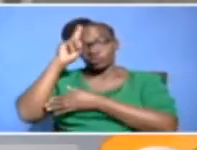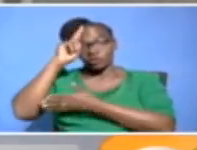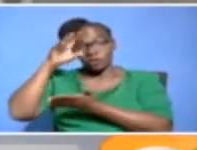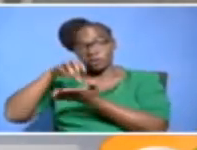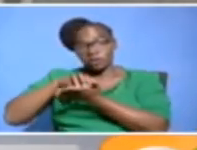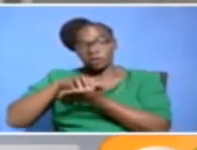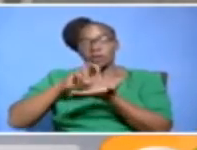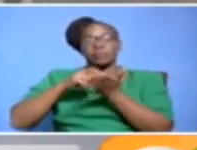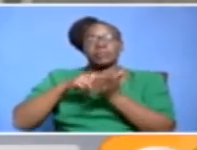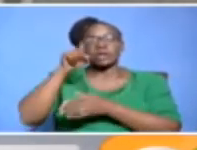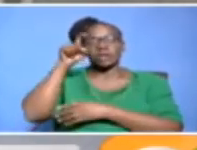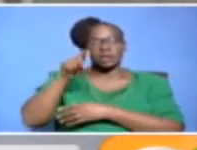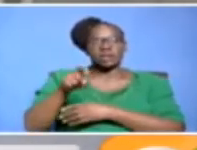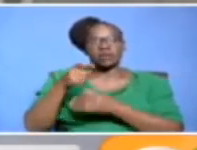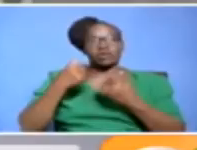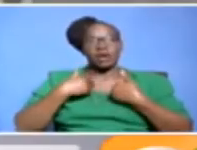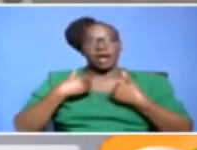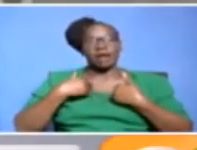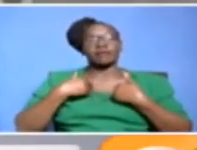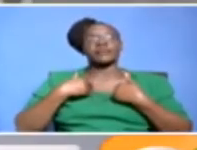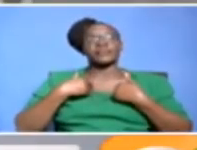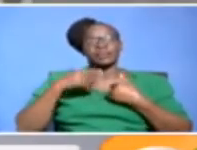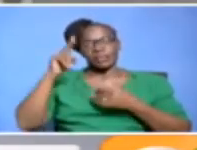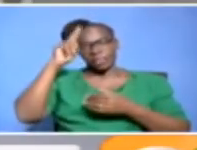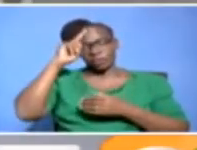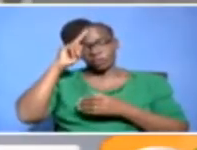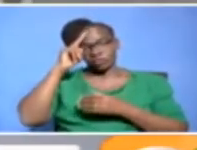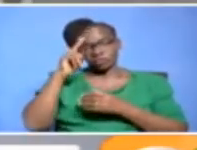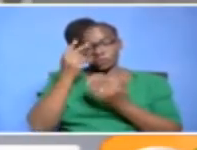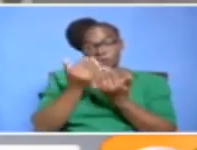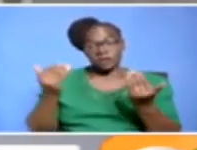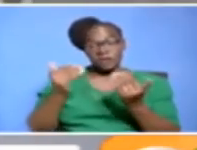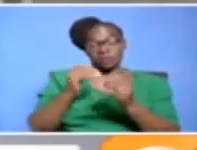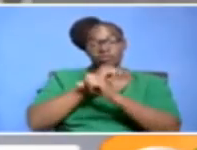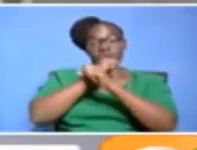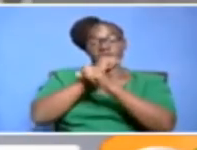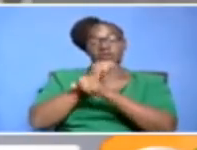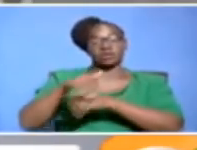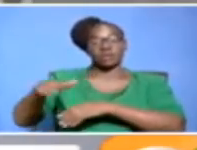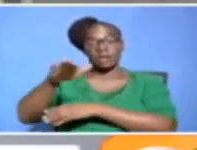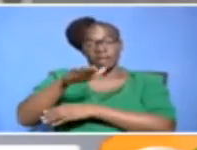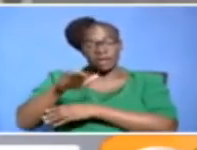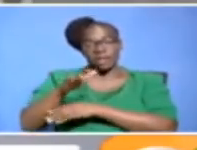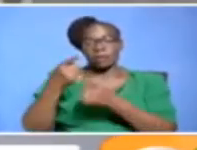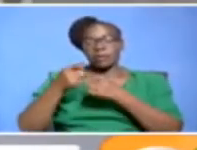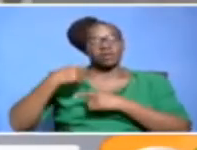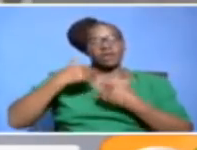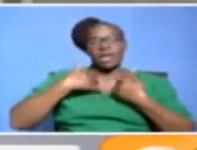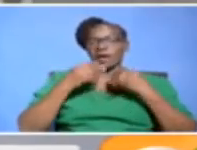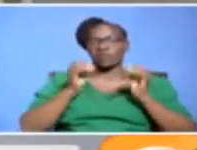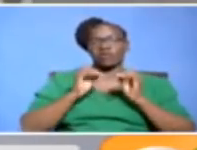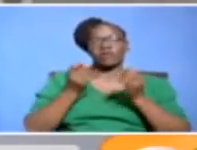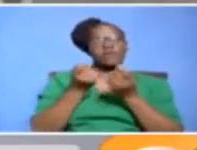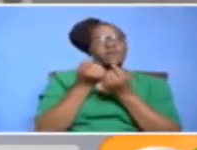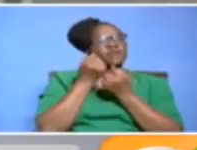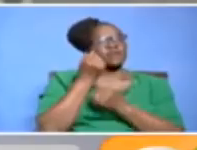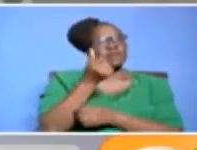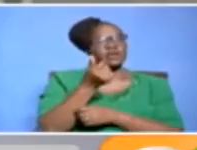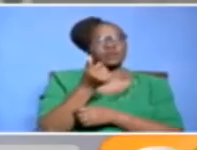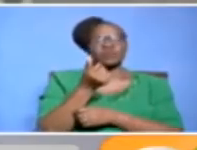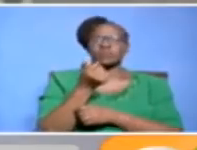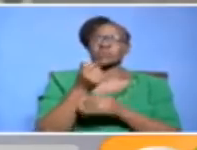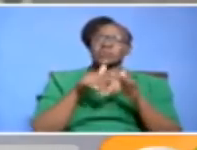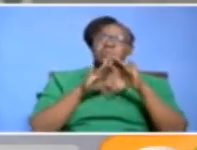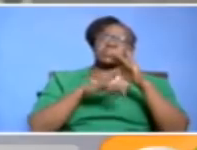that's a child protection, ideally, according to the law, they're supposed to be in all police stations, but we don't have, there are very few, there are less than, I think,